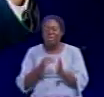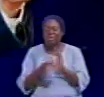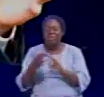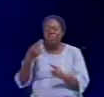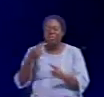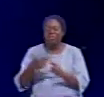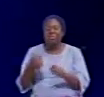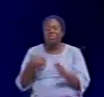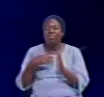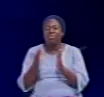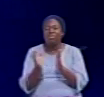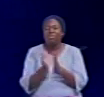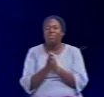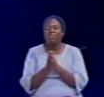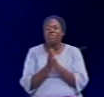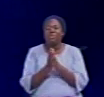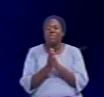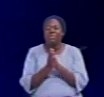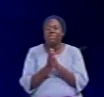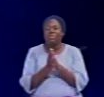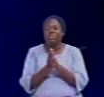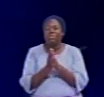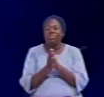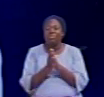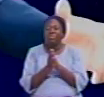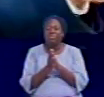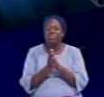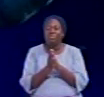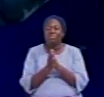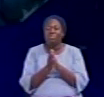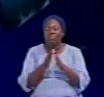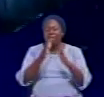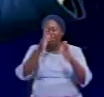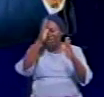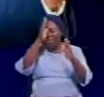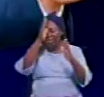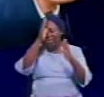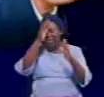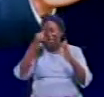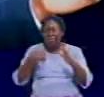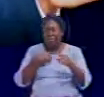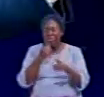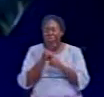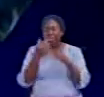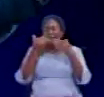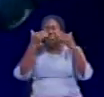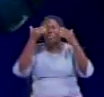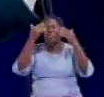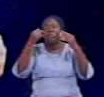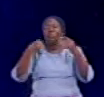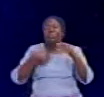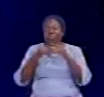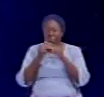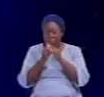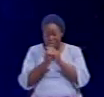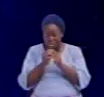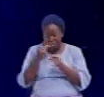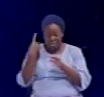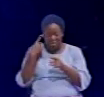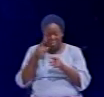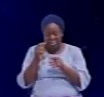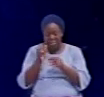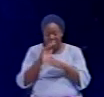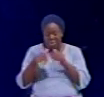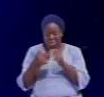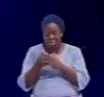Jesus' name we have prayed. Father, we just thank you. We worship you for all that